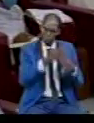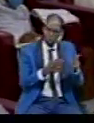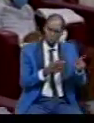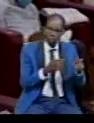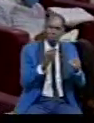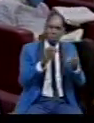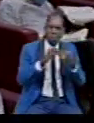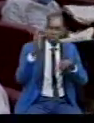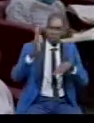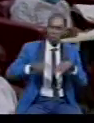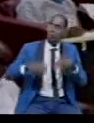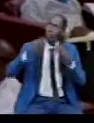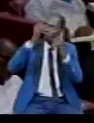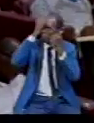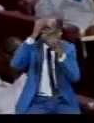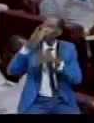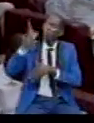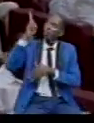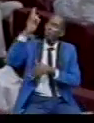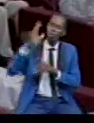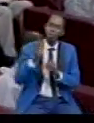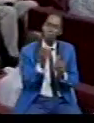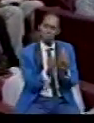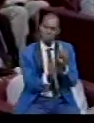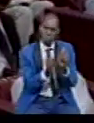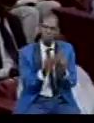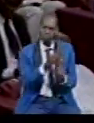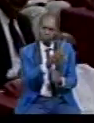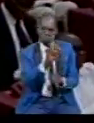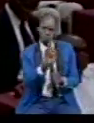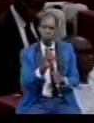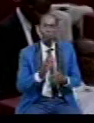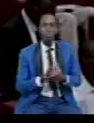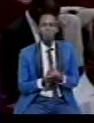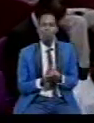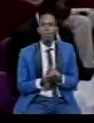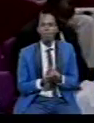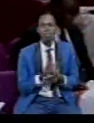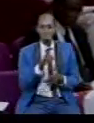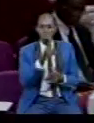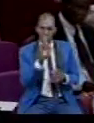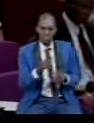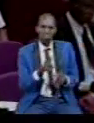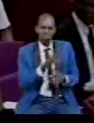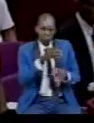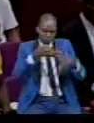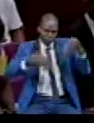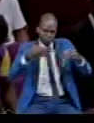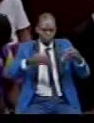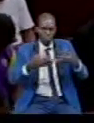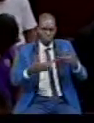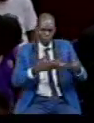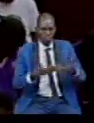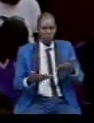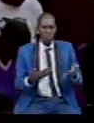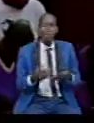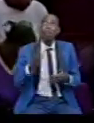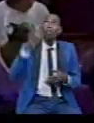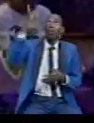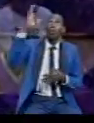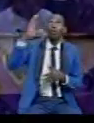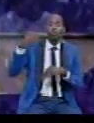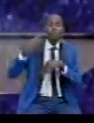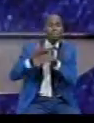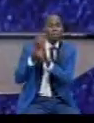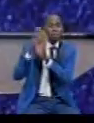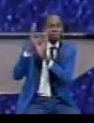than unto God, judge ye. They said, you can judge. God is creator. You